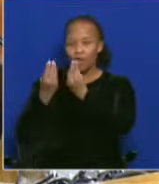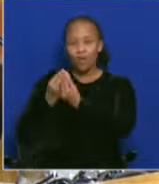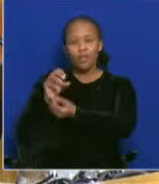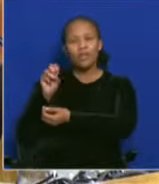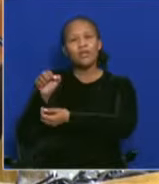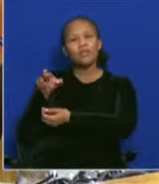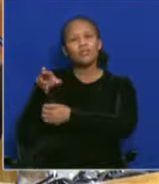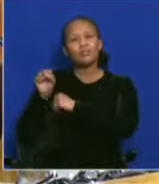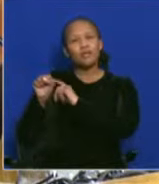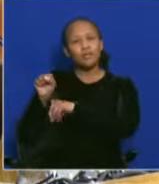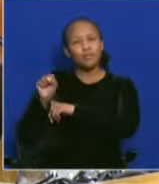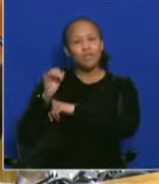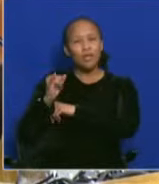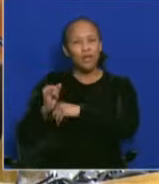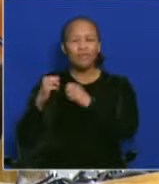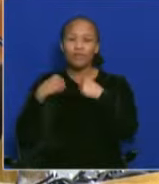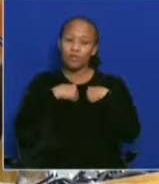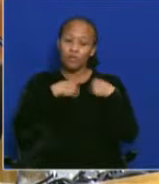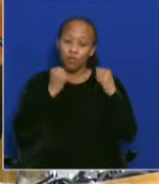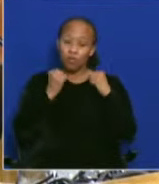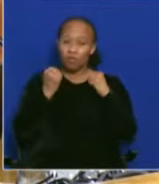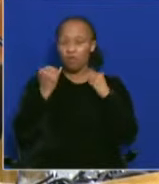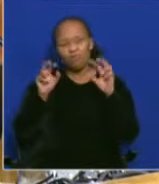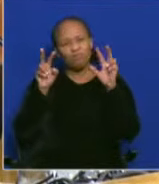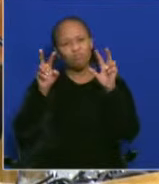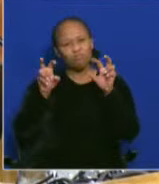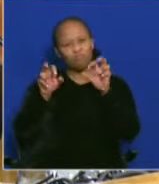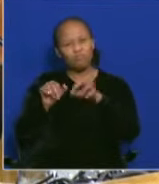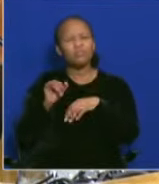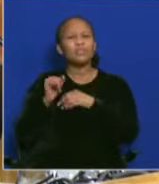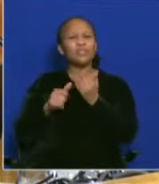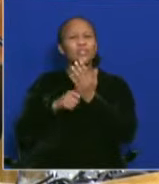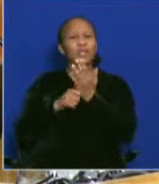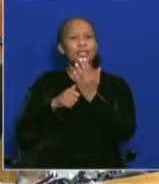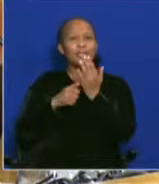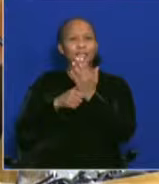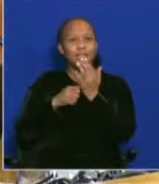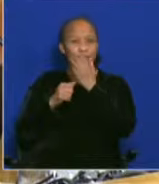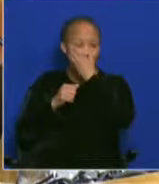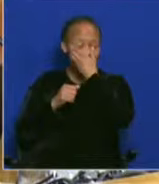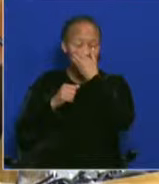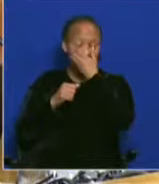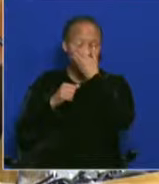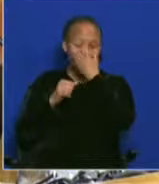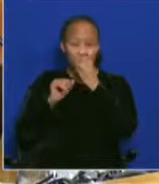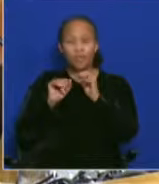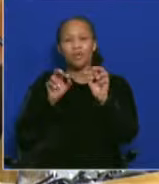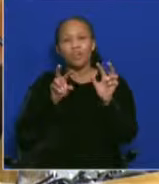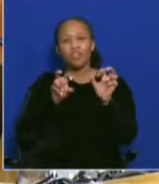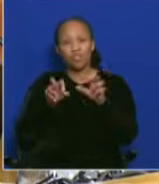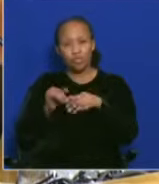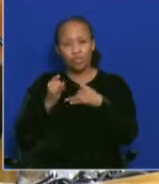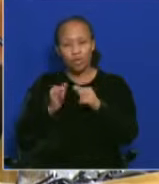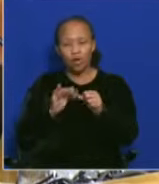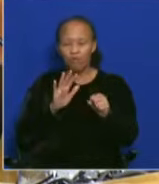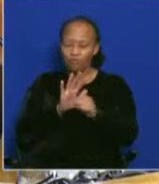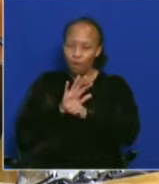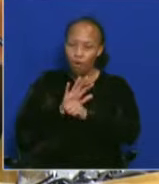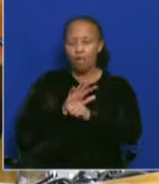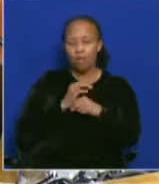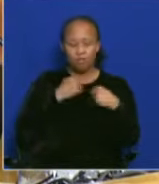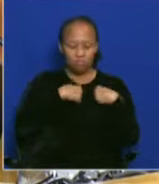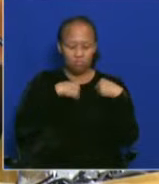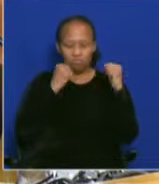concerning historical tax matters, with the objective of making full disclosure concerning historical tax